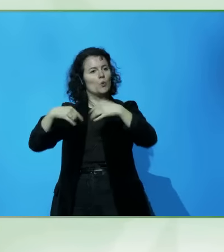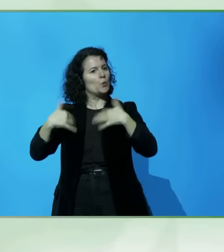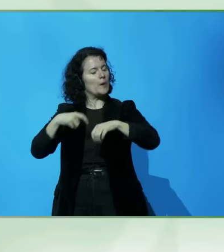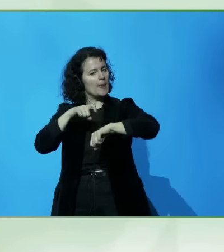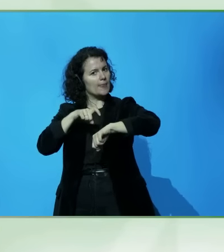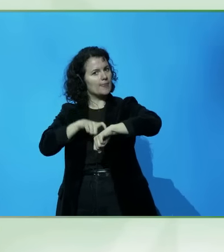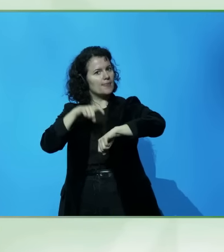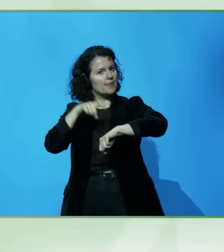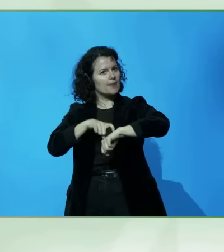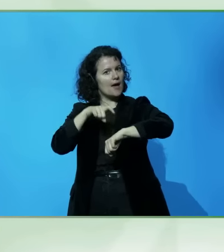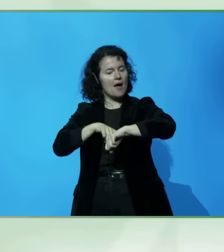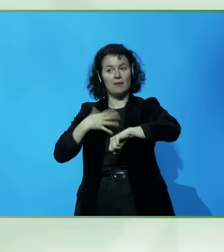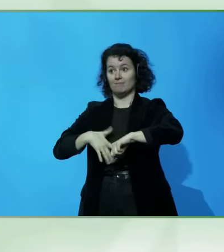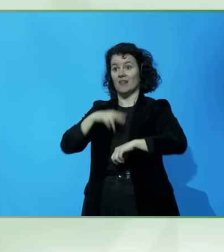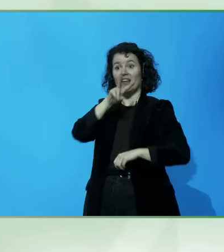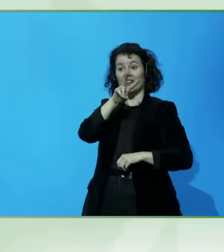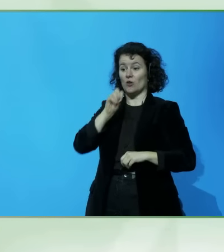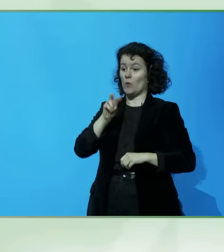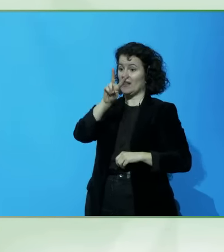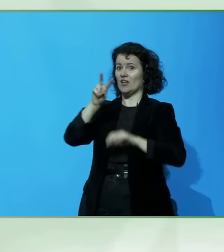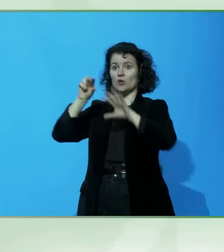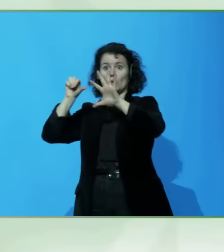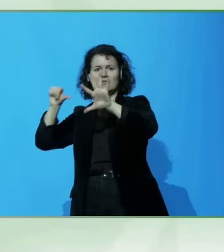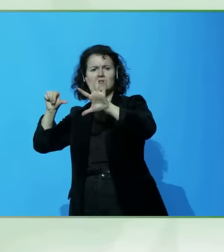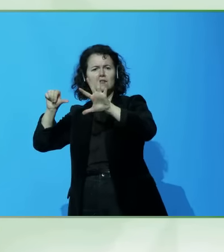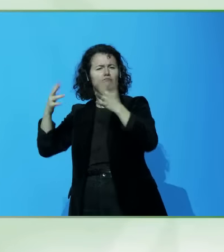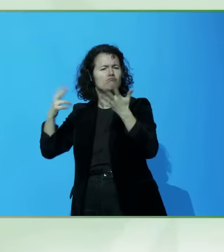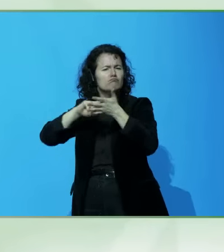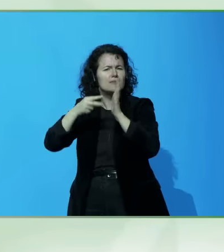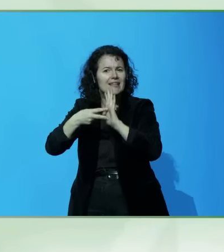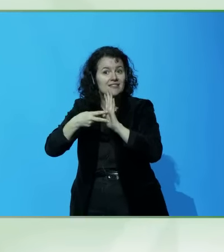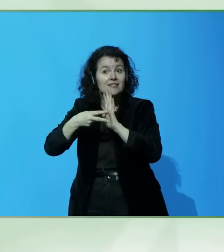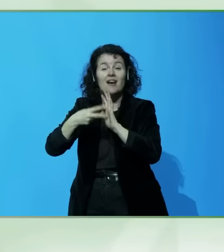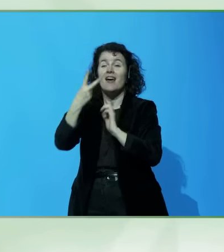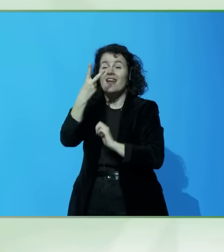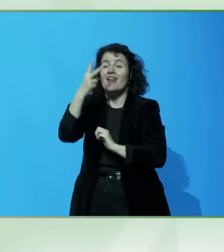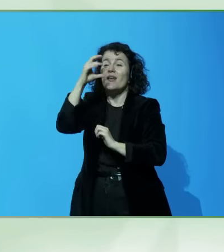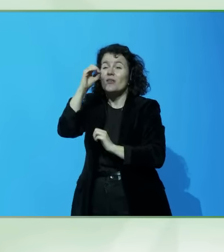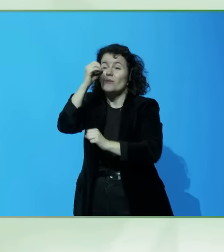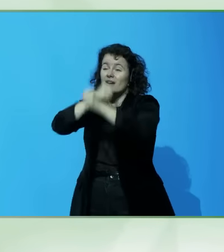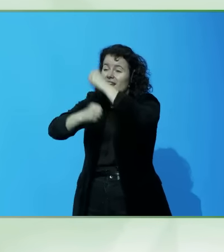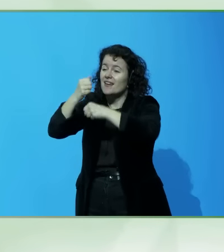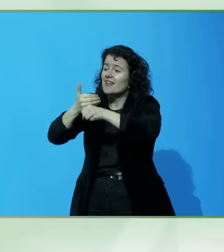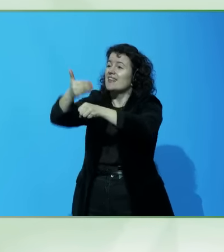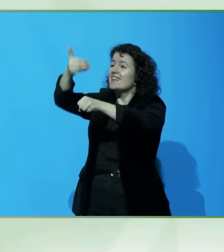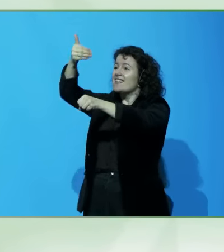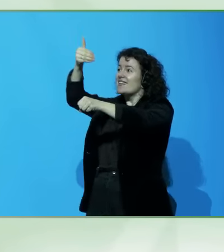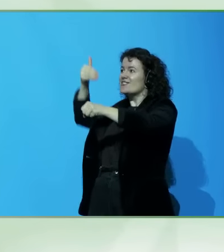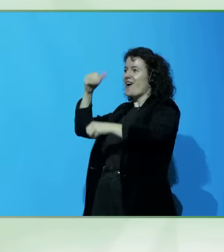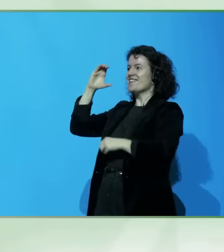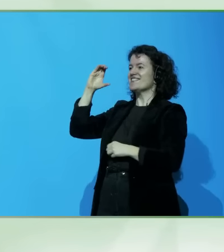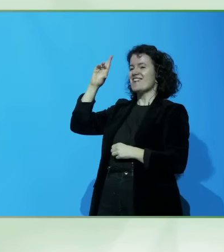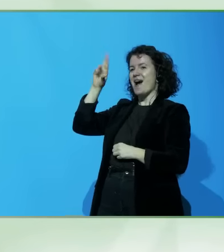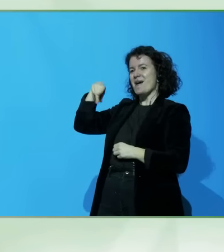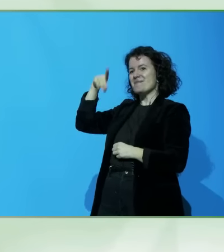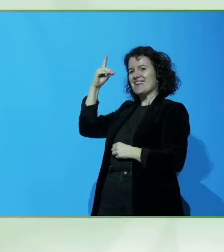2026 marks the 20th anniversary of the adoption of the Convention of the Rights of the Persons with Disabilities.